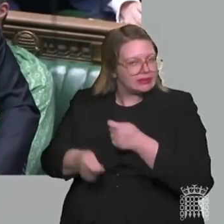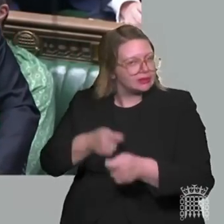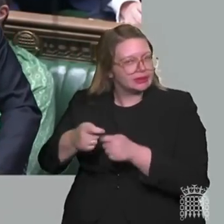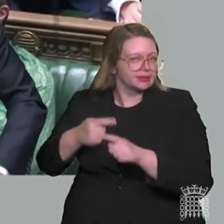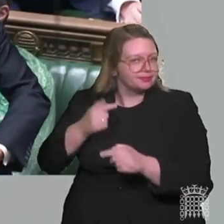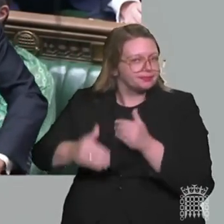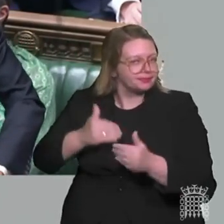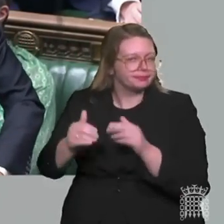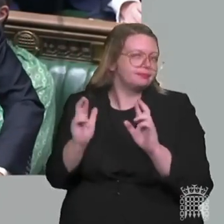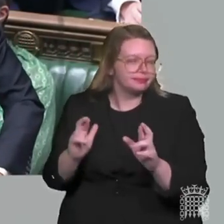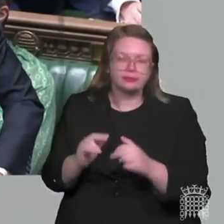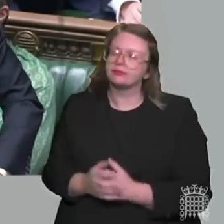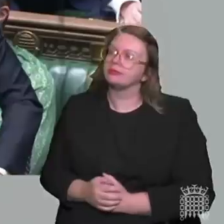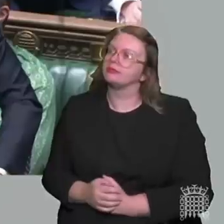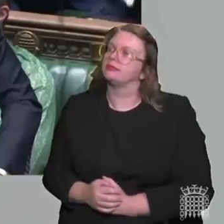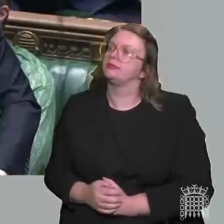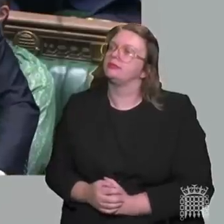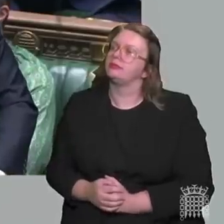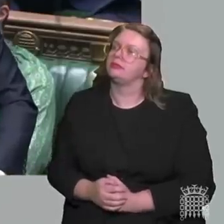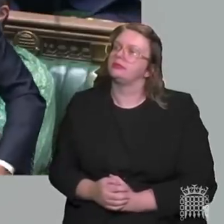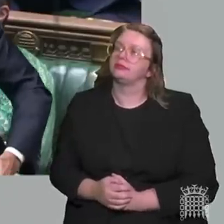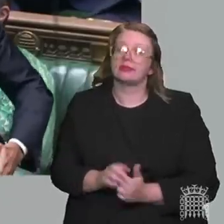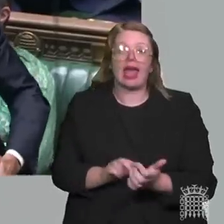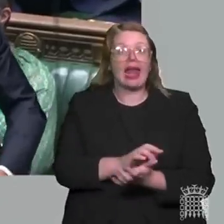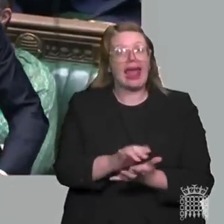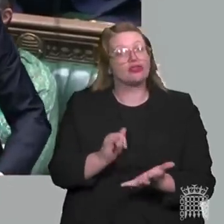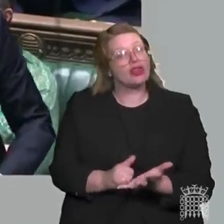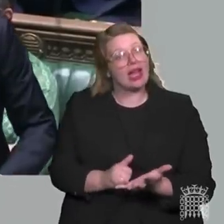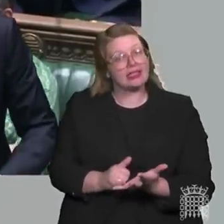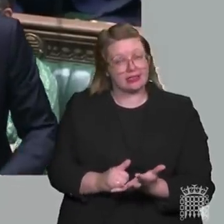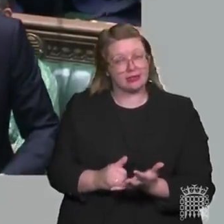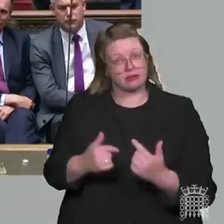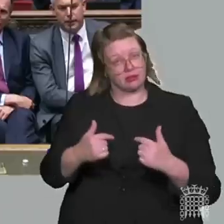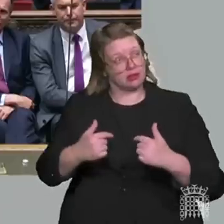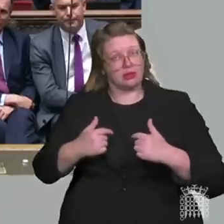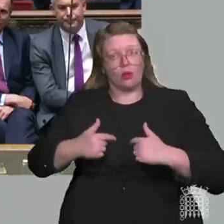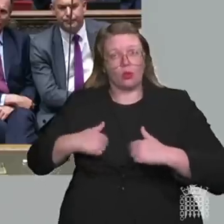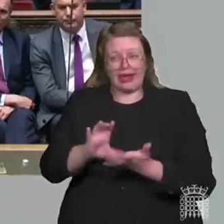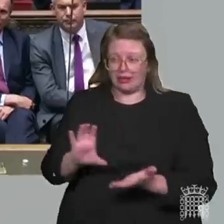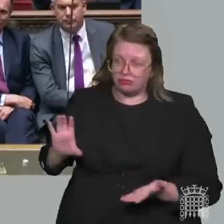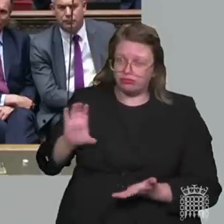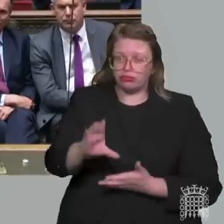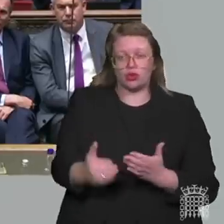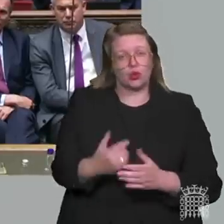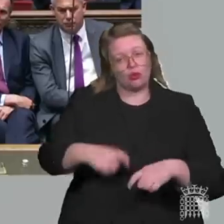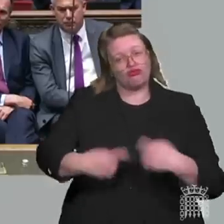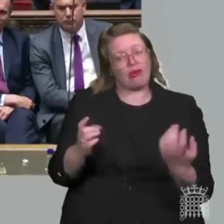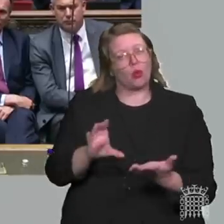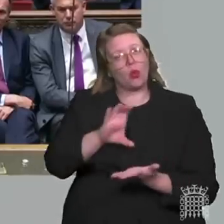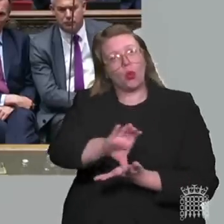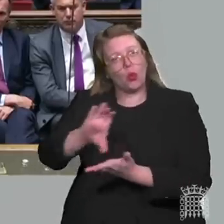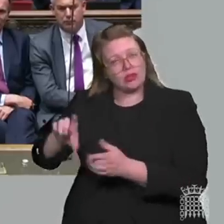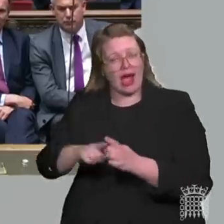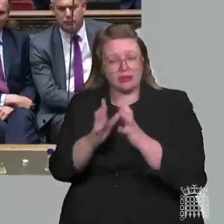he needs. With regard to the NHS, Mr. Speaker, we're investing record sums in the NHS, but also with more doctors, more